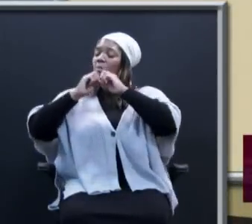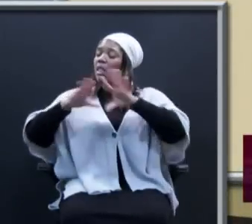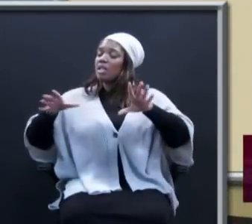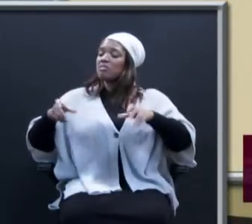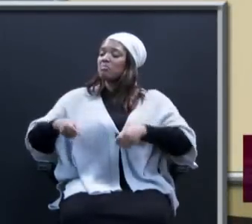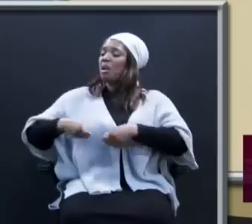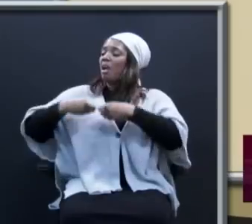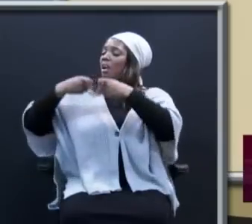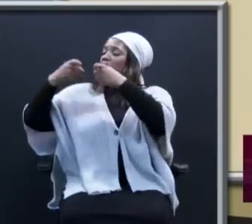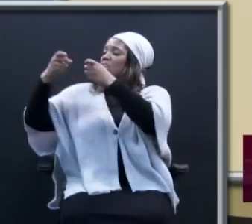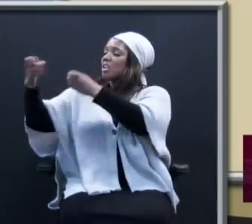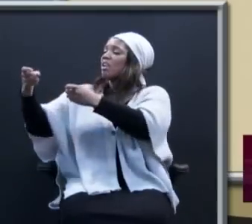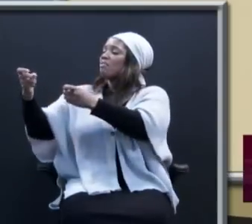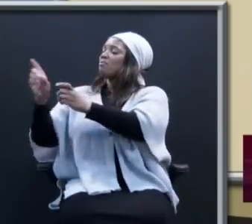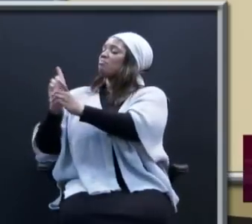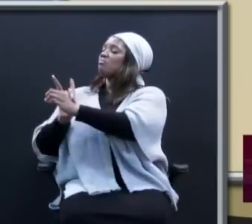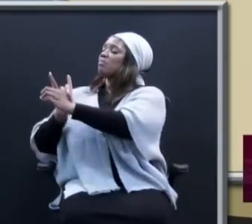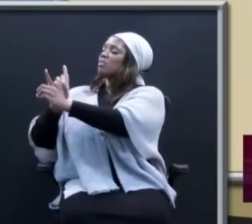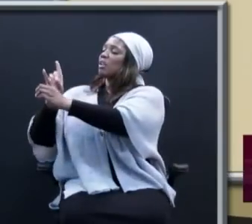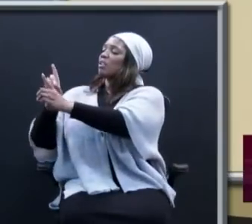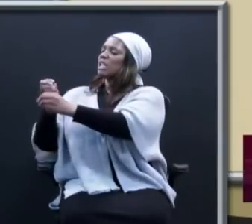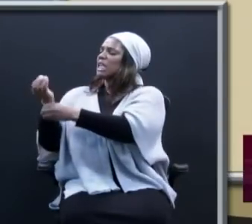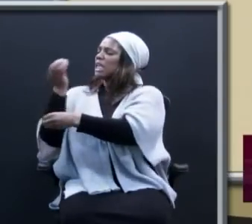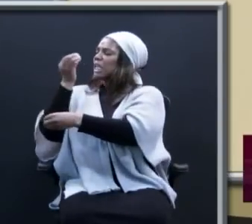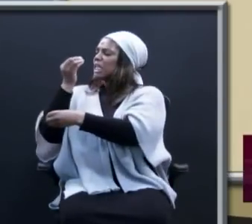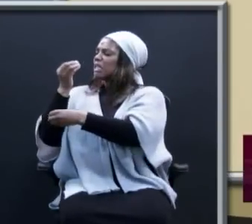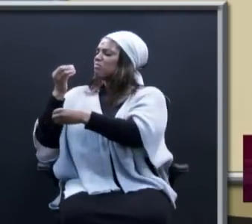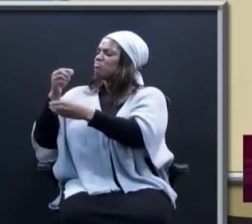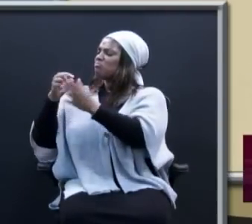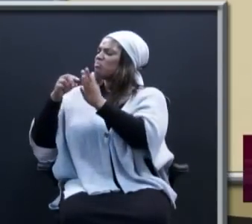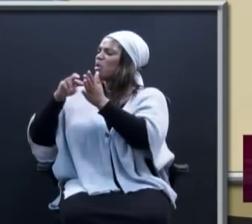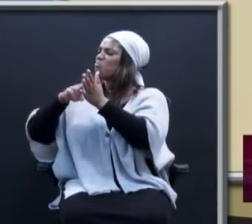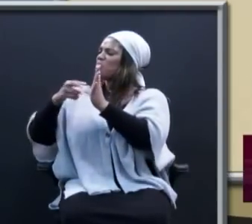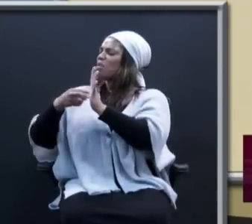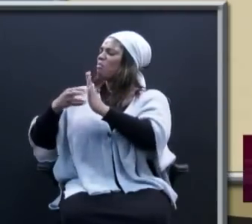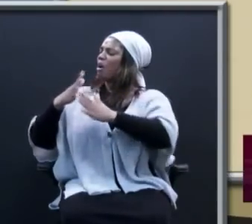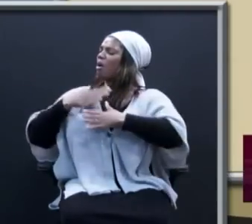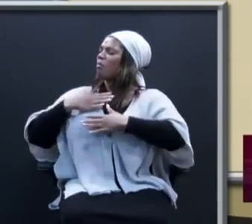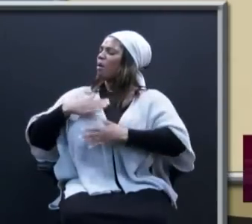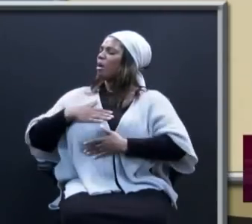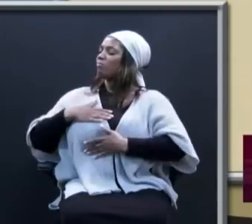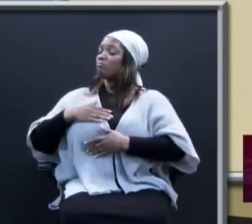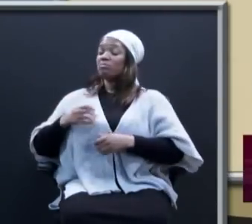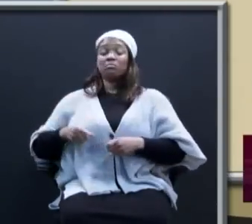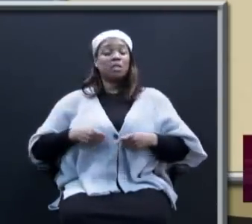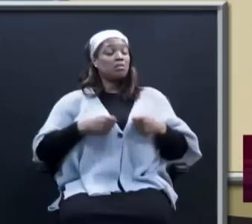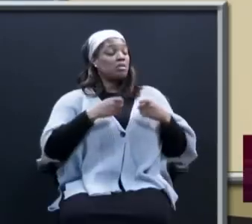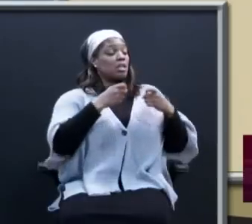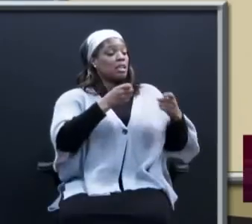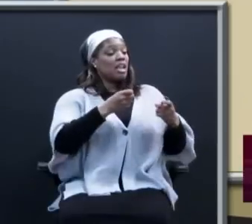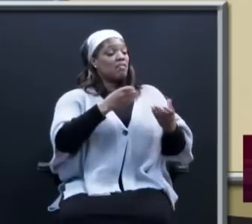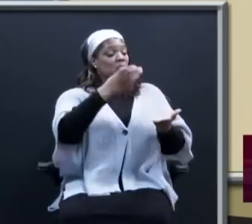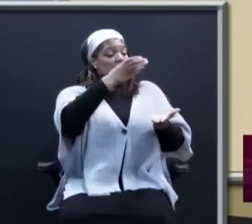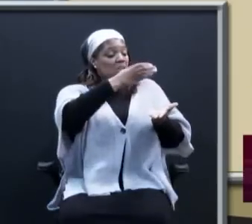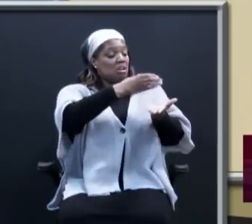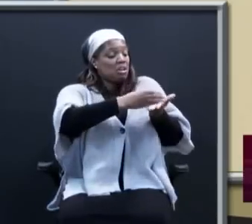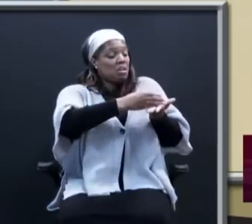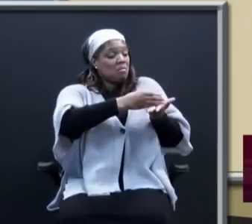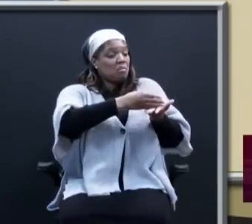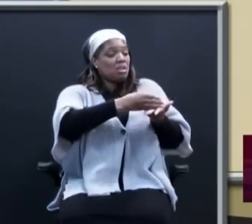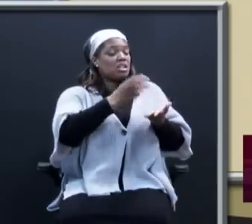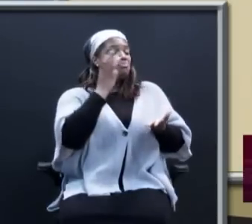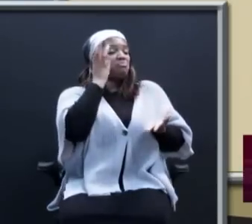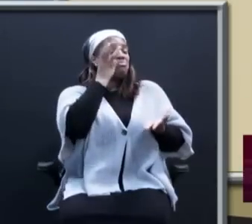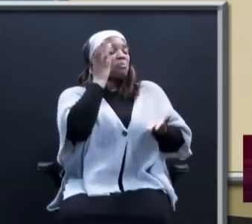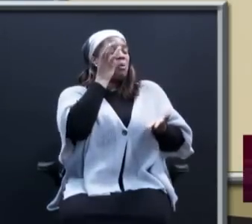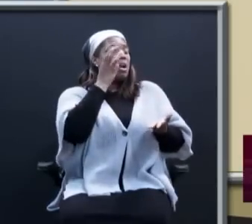And said, take, eat, this is my body. Go ahead. And he took the cup and gave thanks and gave it to them, saying, uh-huh, drink ye